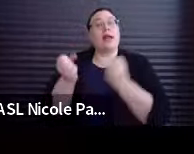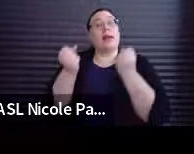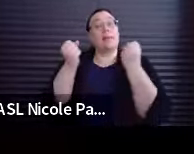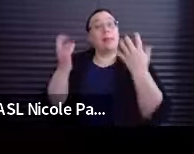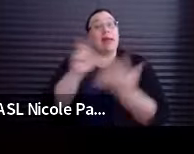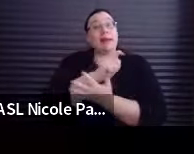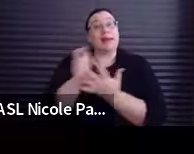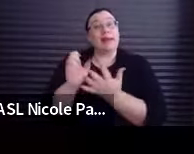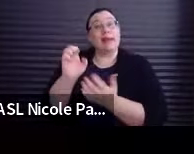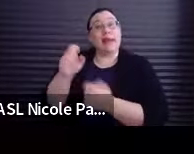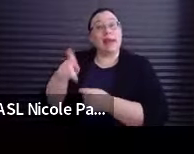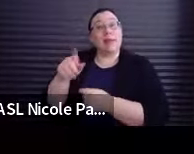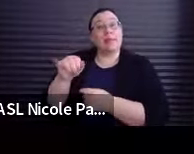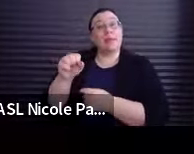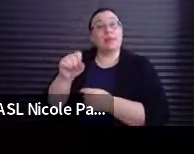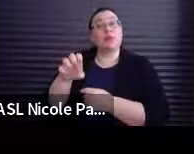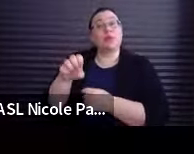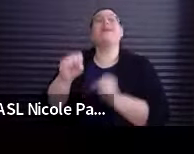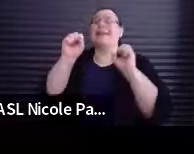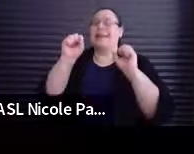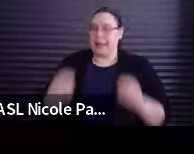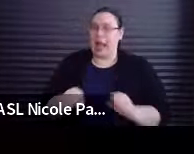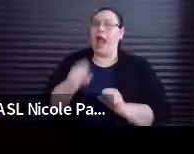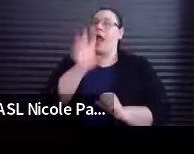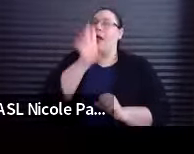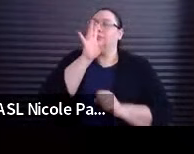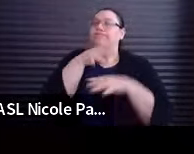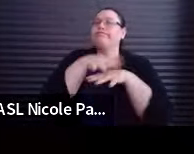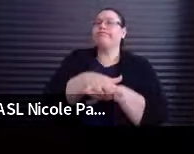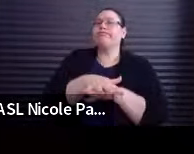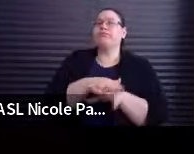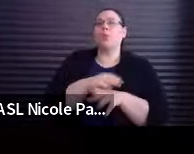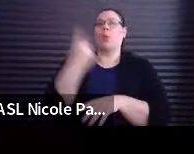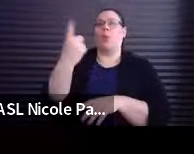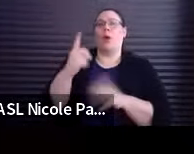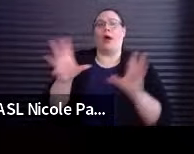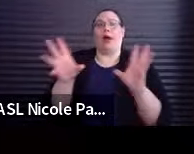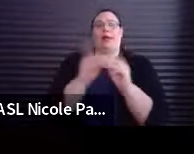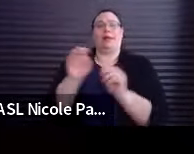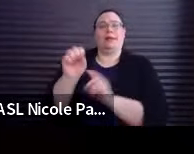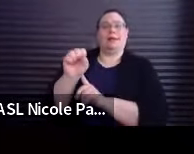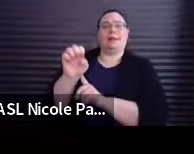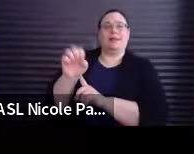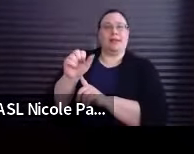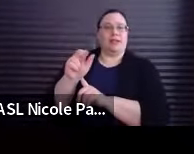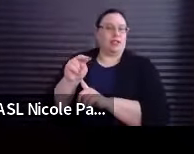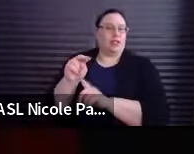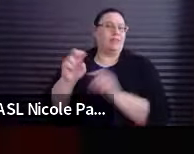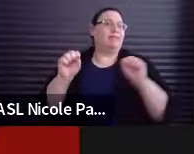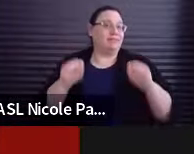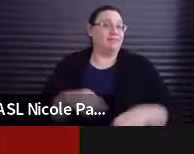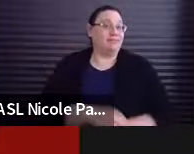may be recorded in a single session. Next slide.